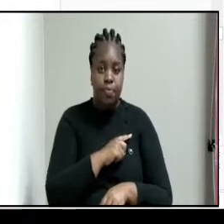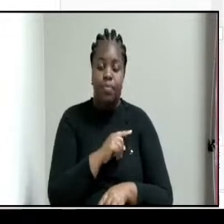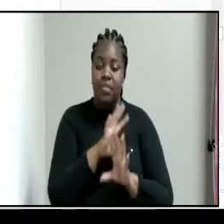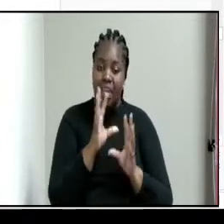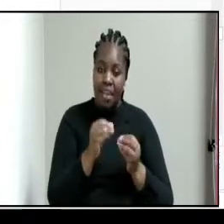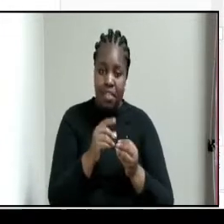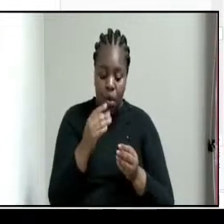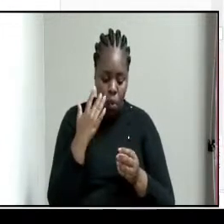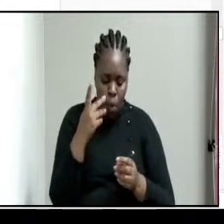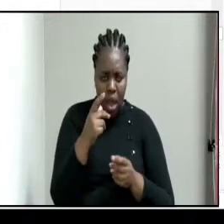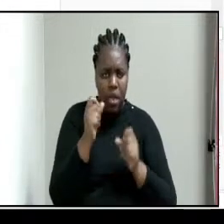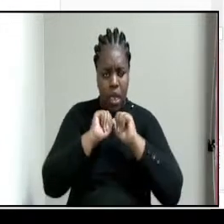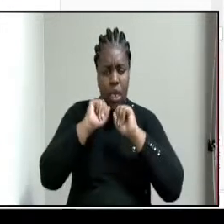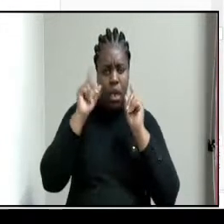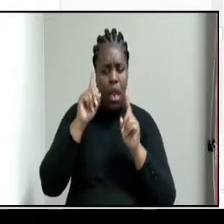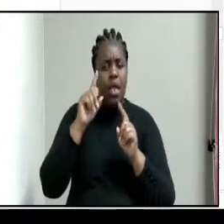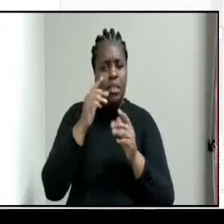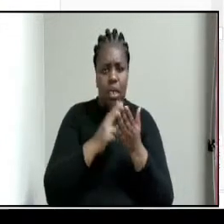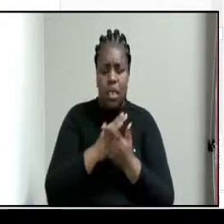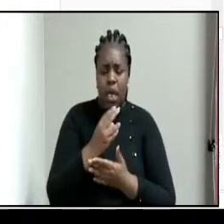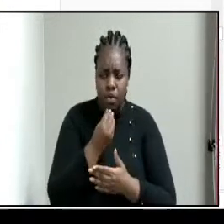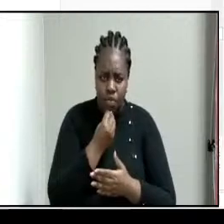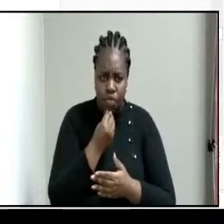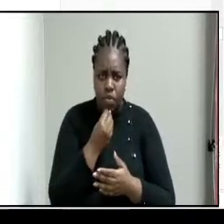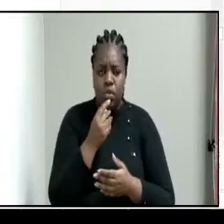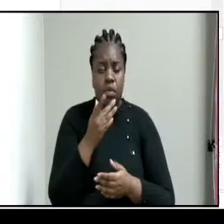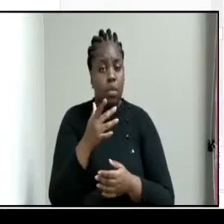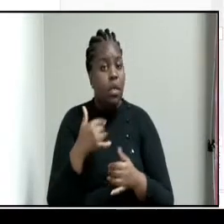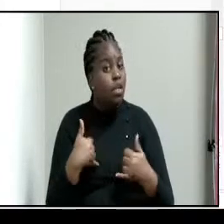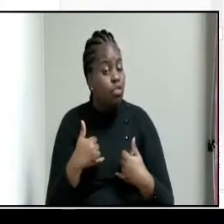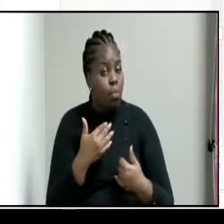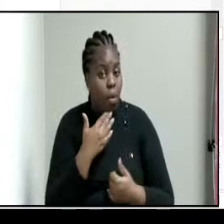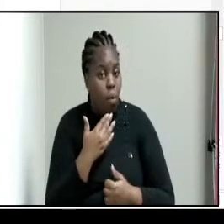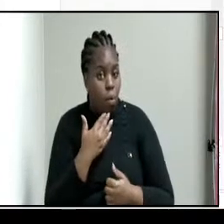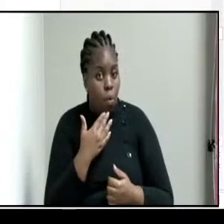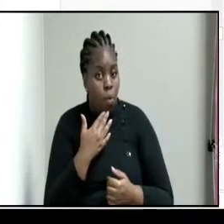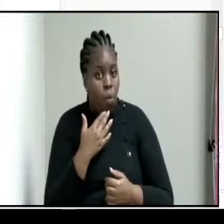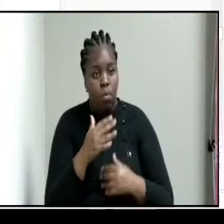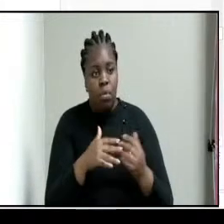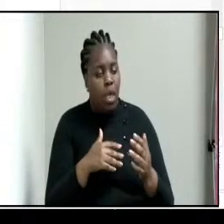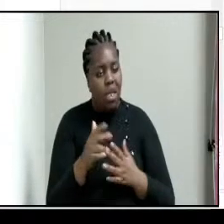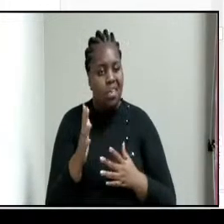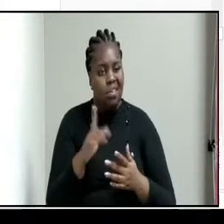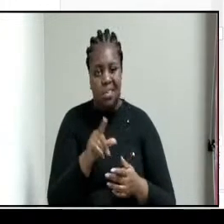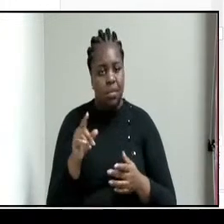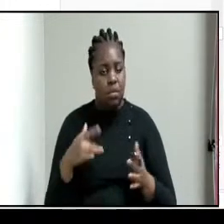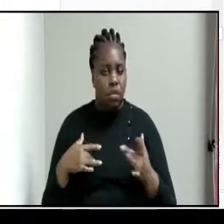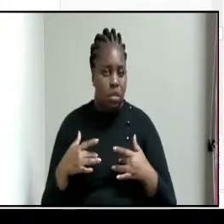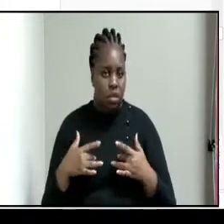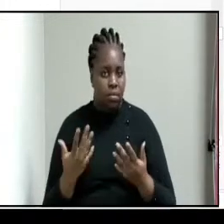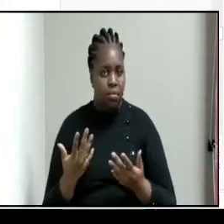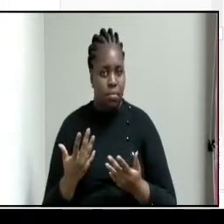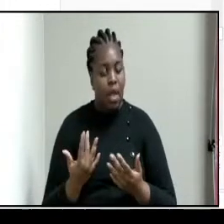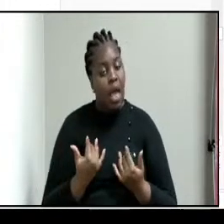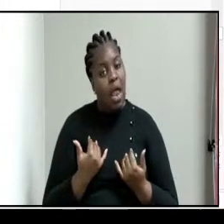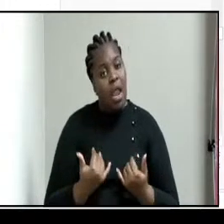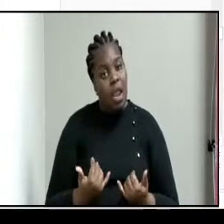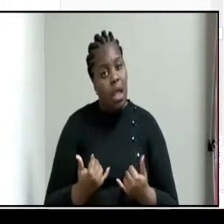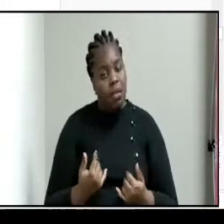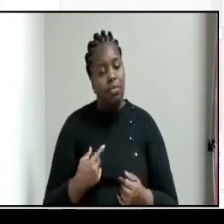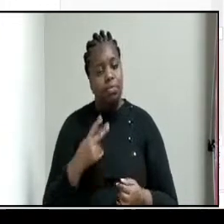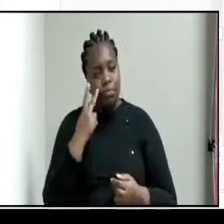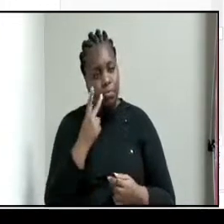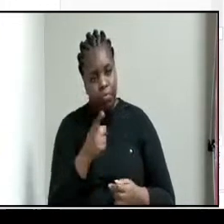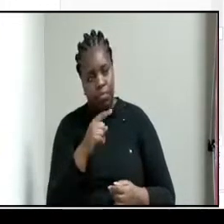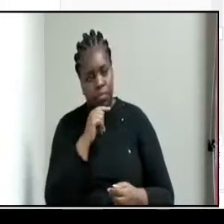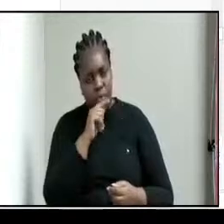are realized, inevitably the right to food perhaps is enjoyed by anyone concerned. As a ramification thereof is the fact